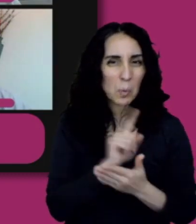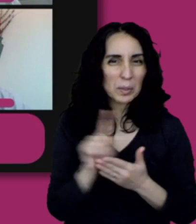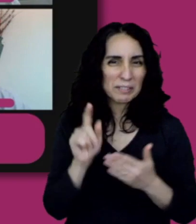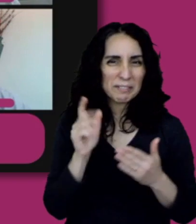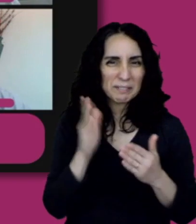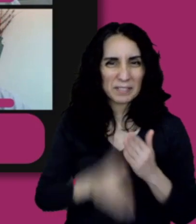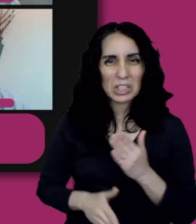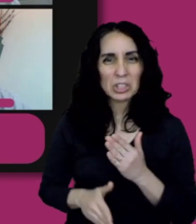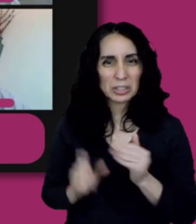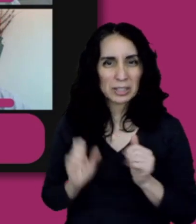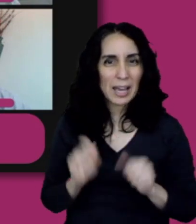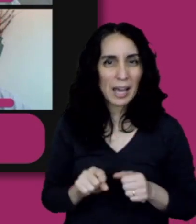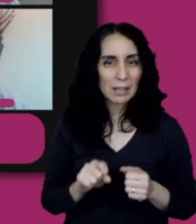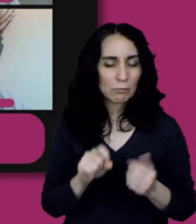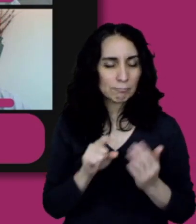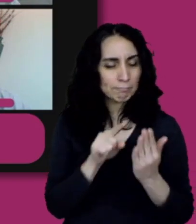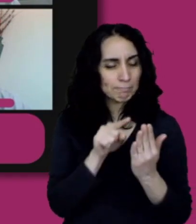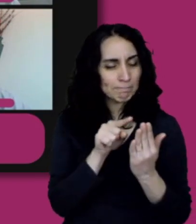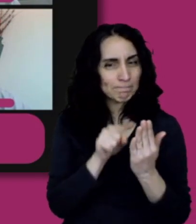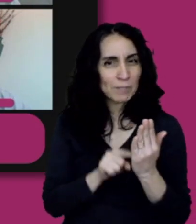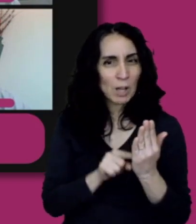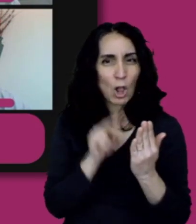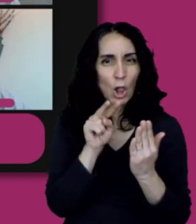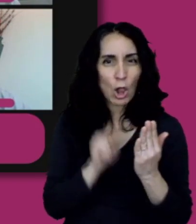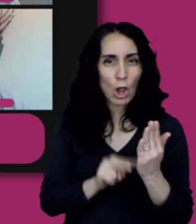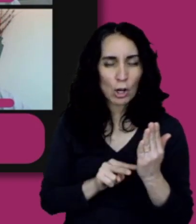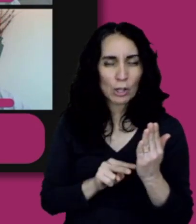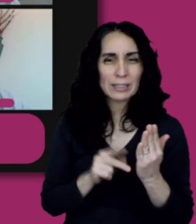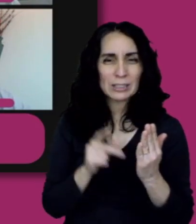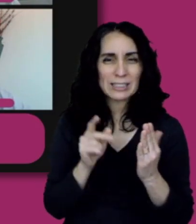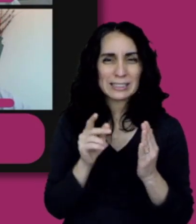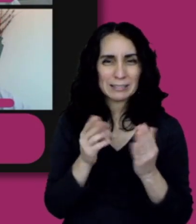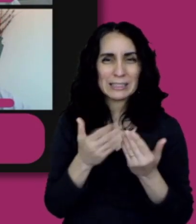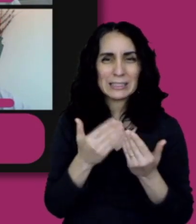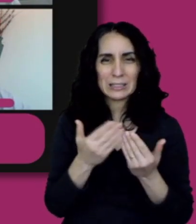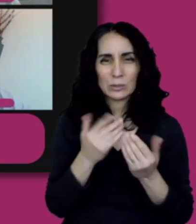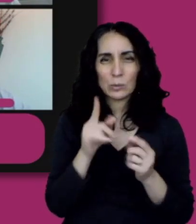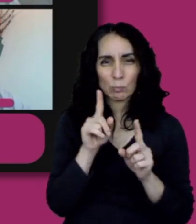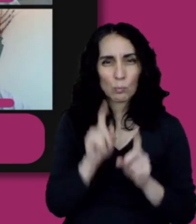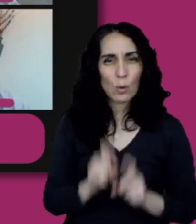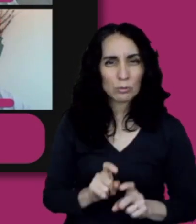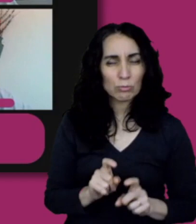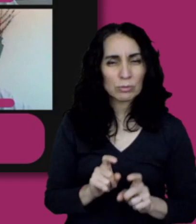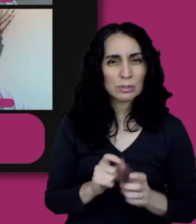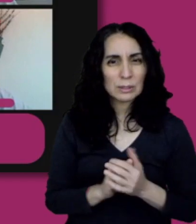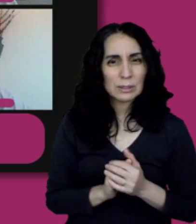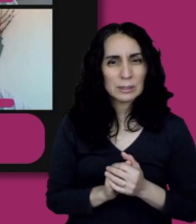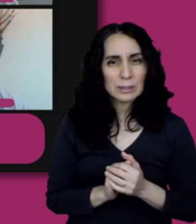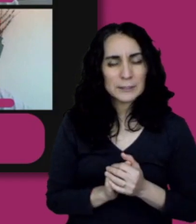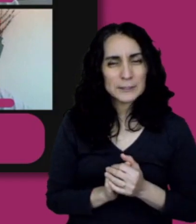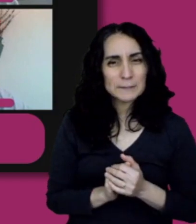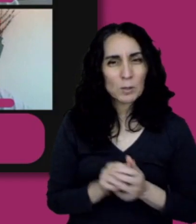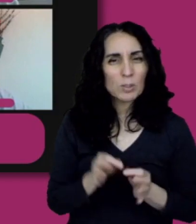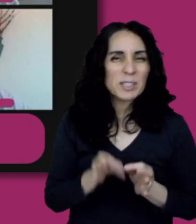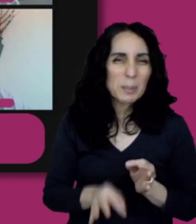roadmap of making sure you're asking some preliminary questions that need to be answered. And